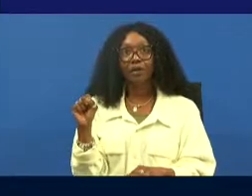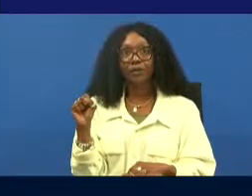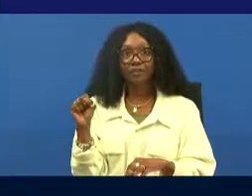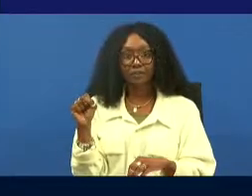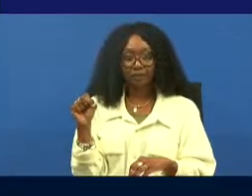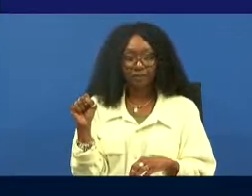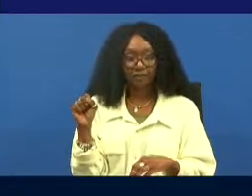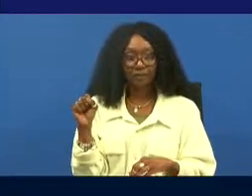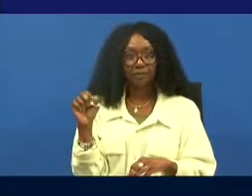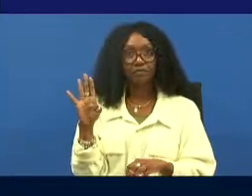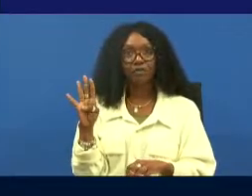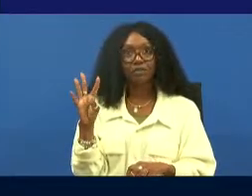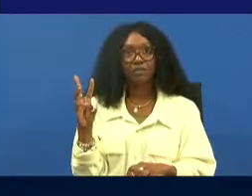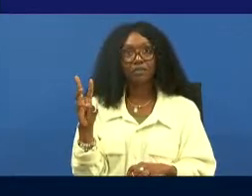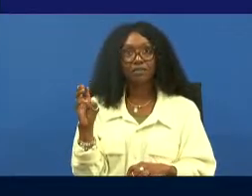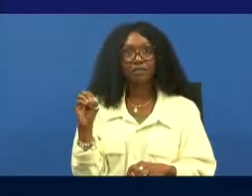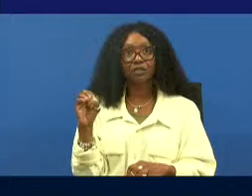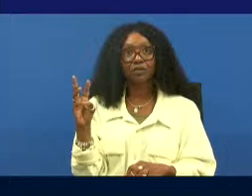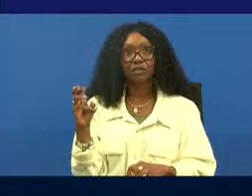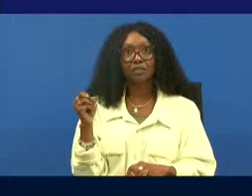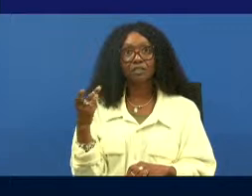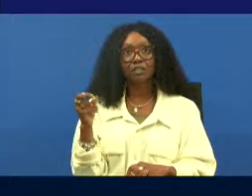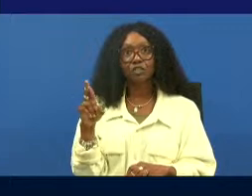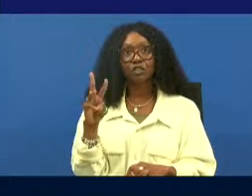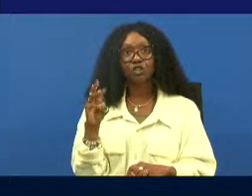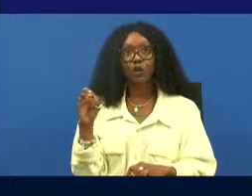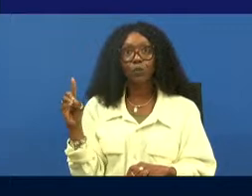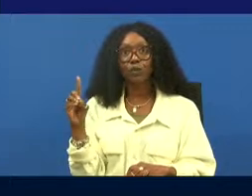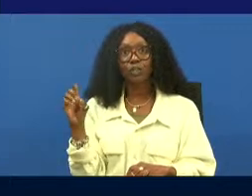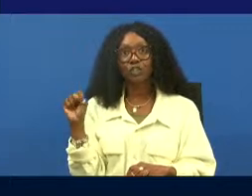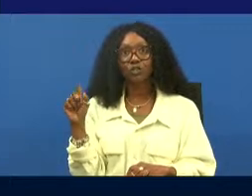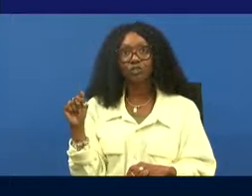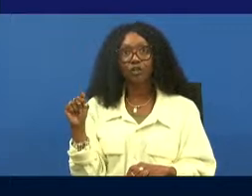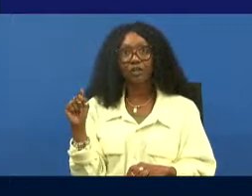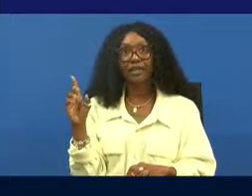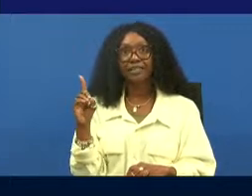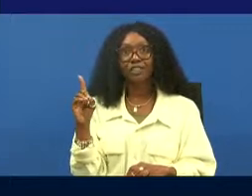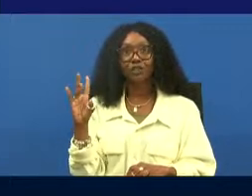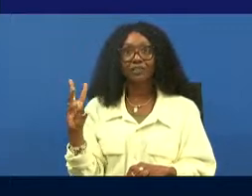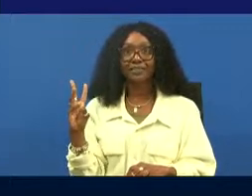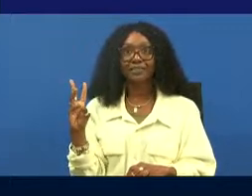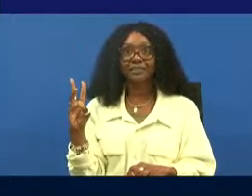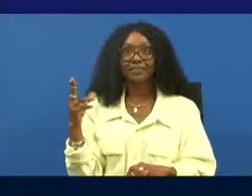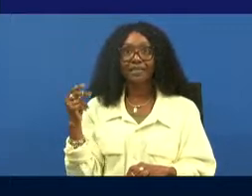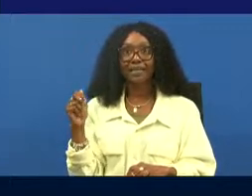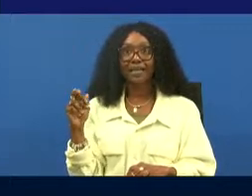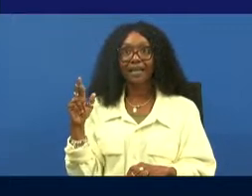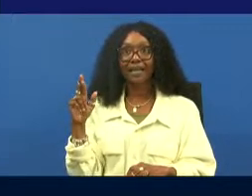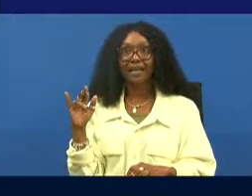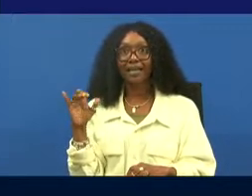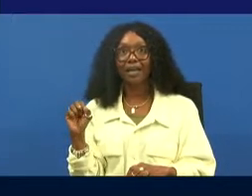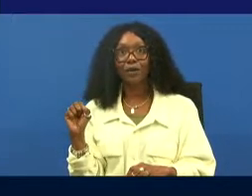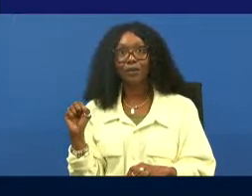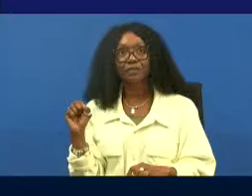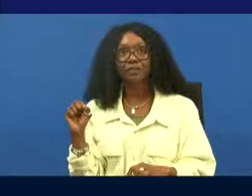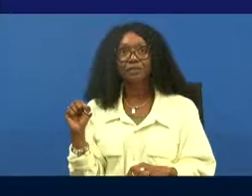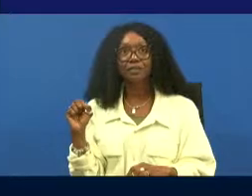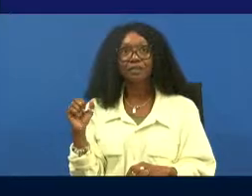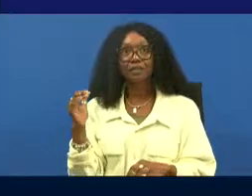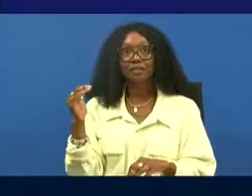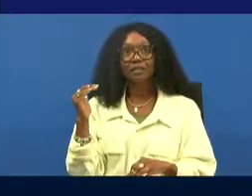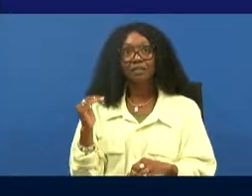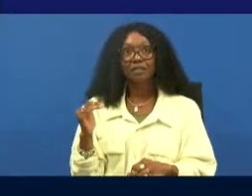al., 4606 Sherwood Street, Council District 7, Harris. Number 11,